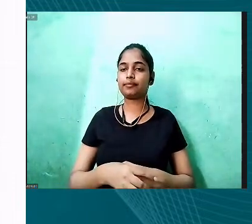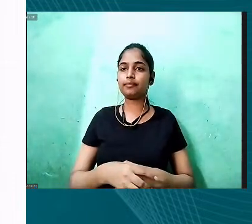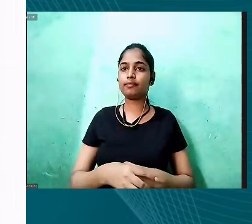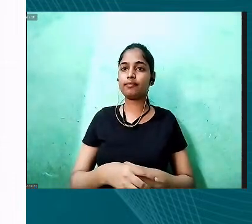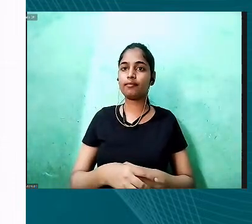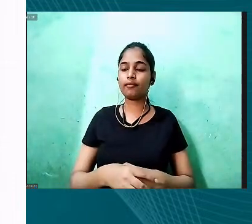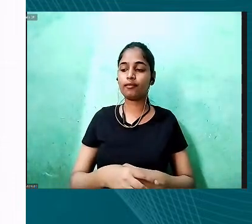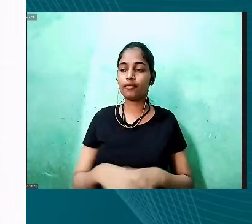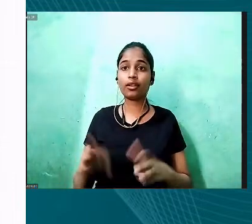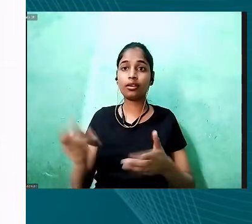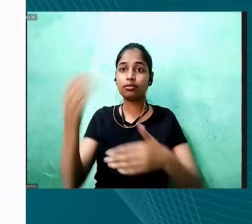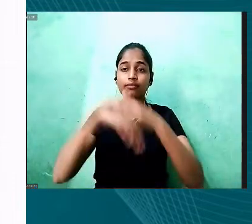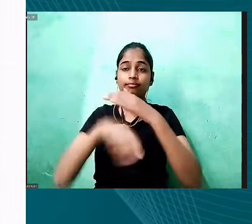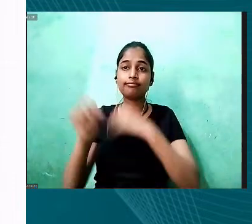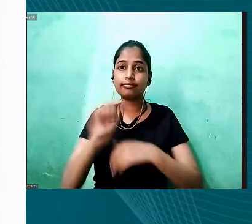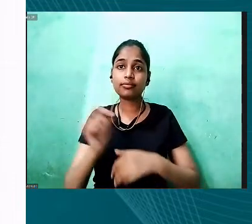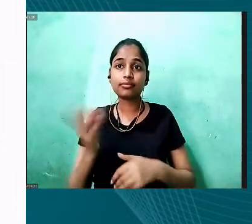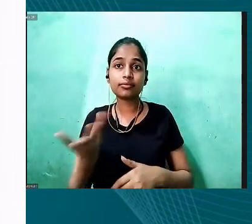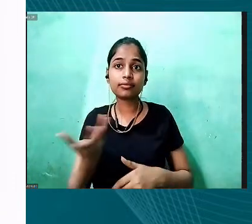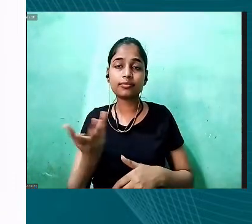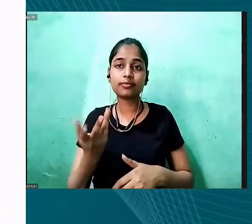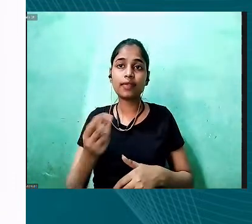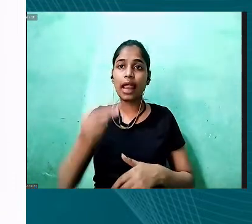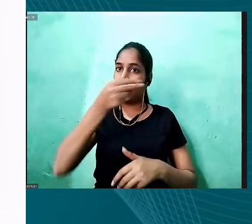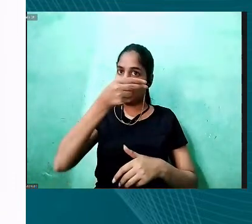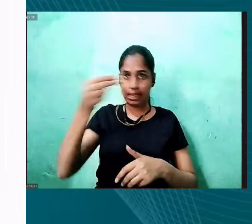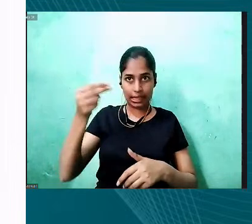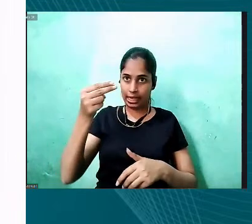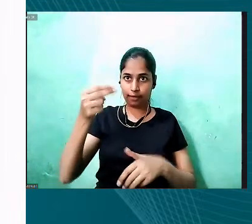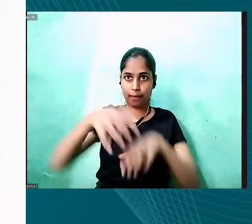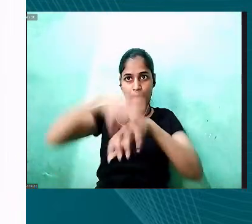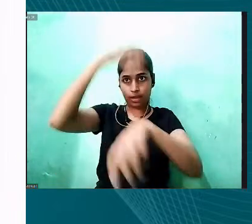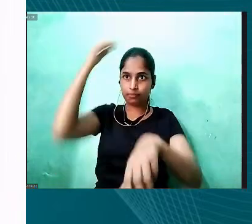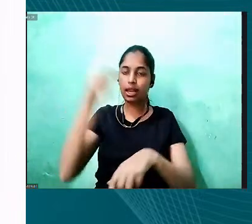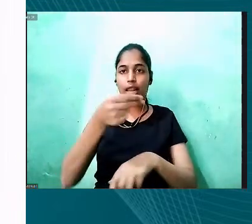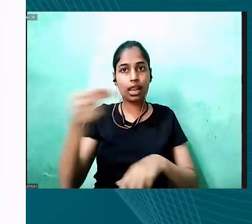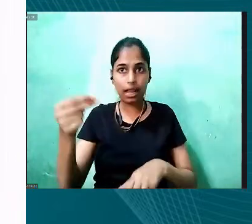pet. You can write which animal it is, how did it look,